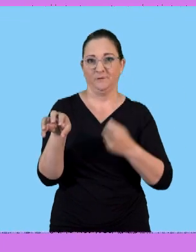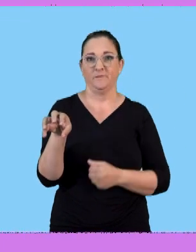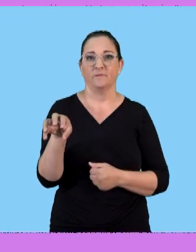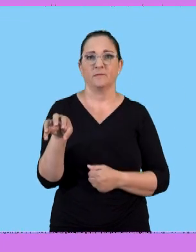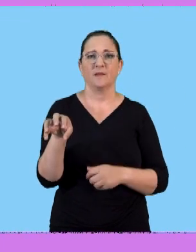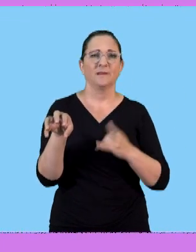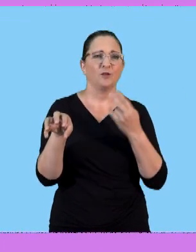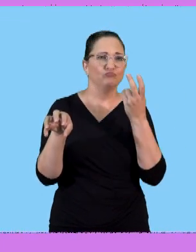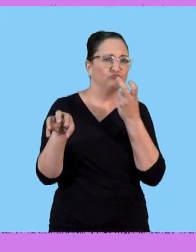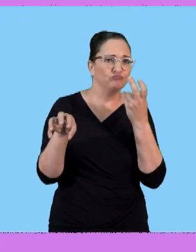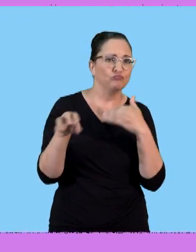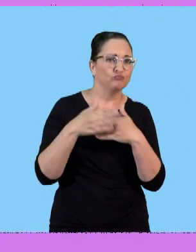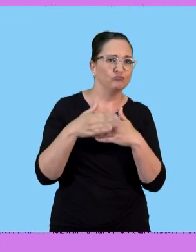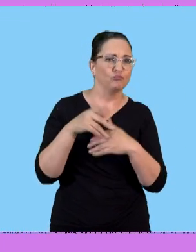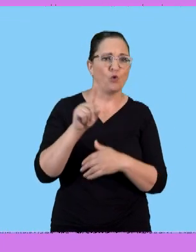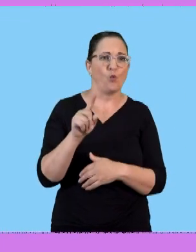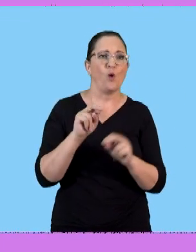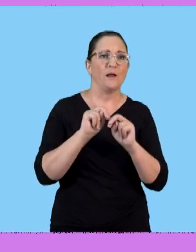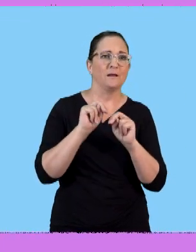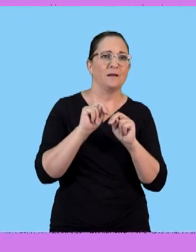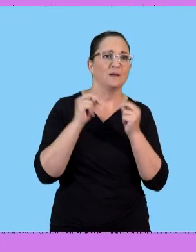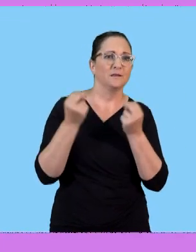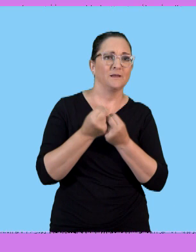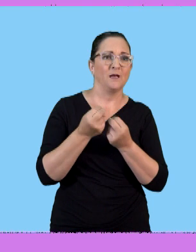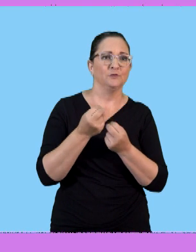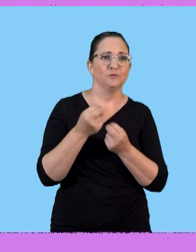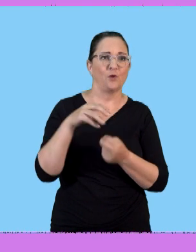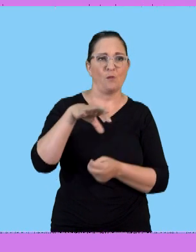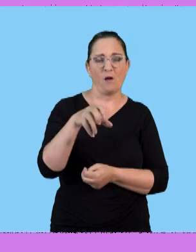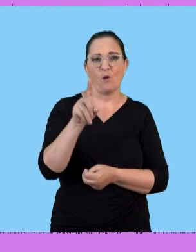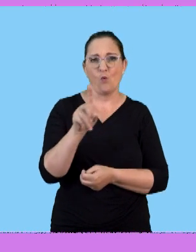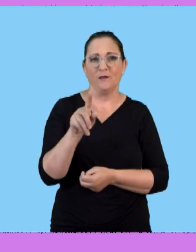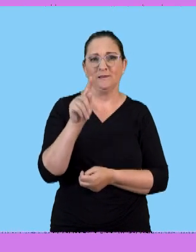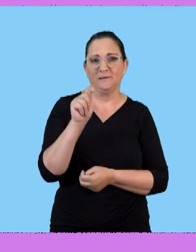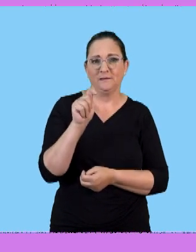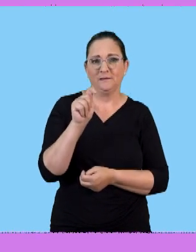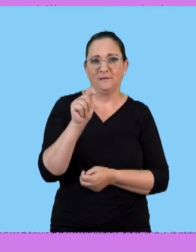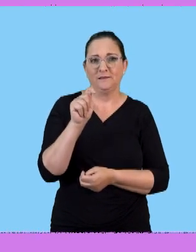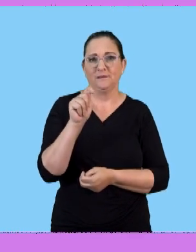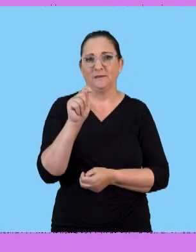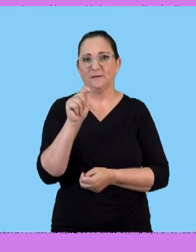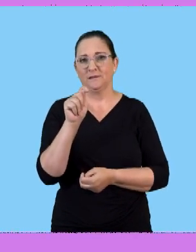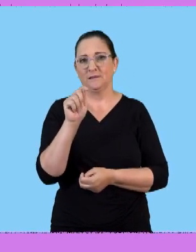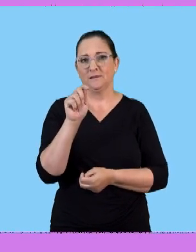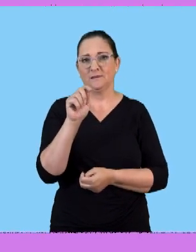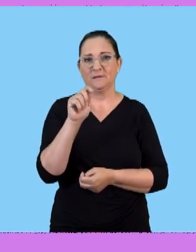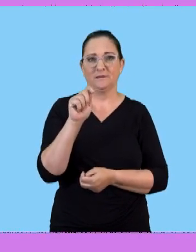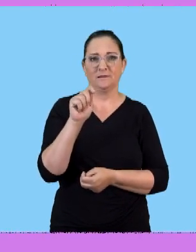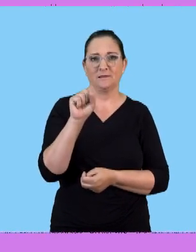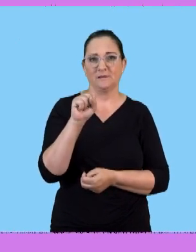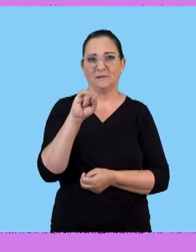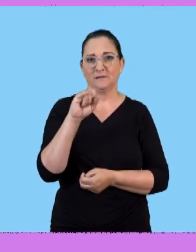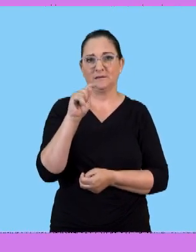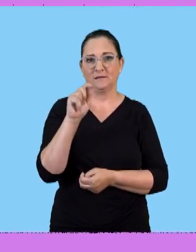right, what else are we looking at? The second national park is your Titicaca National Park. Right, so looking at our map,